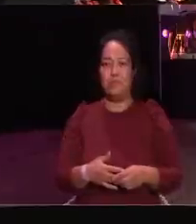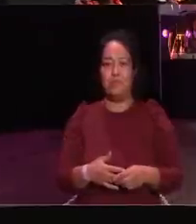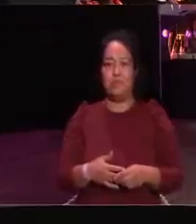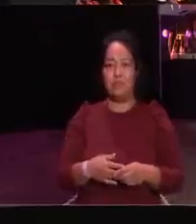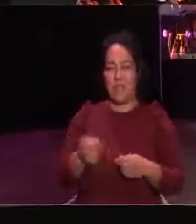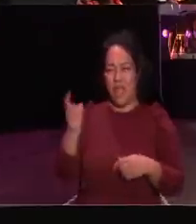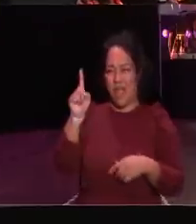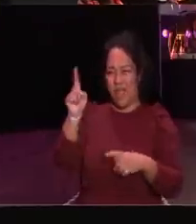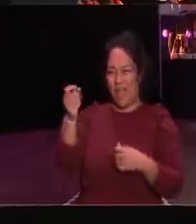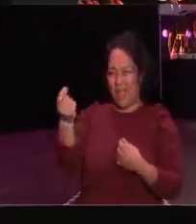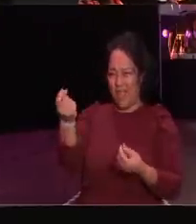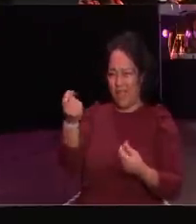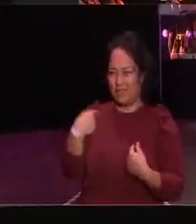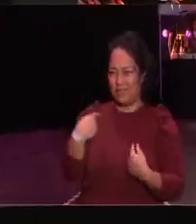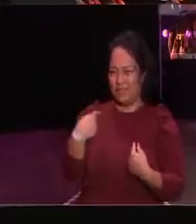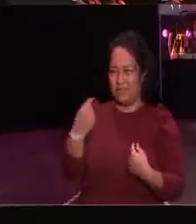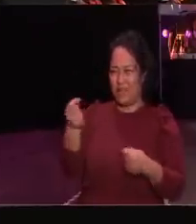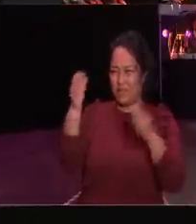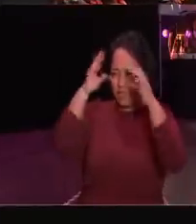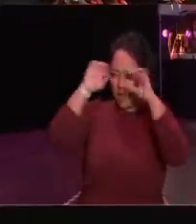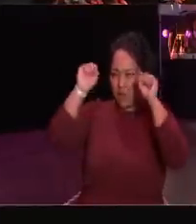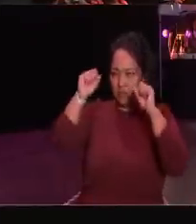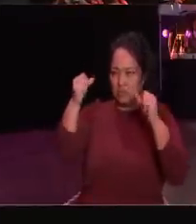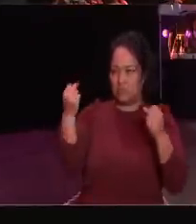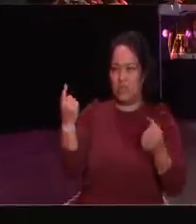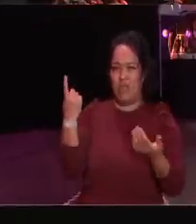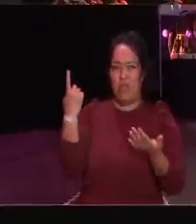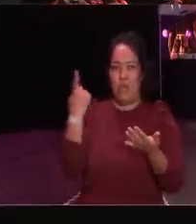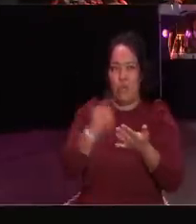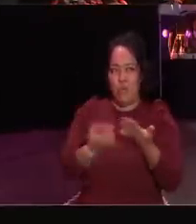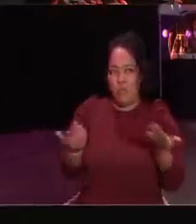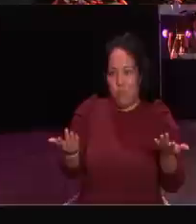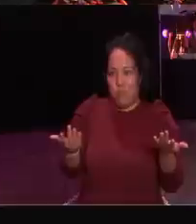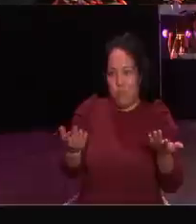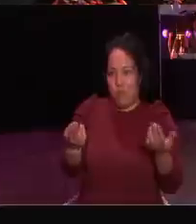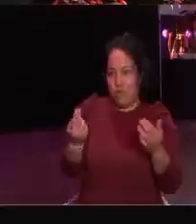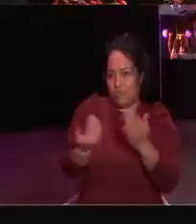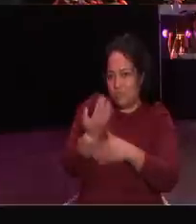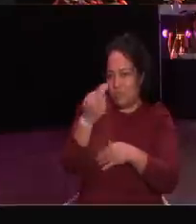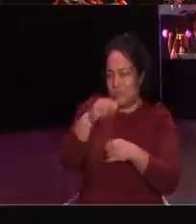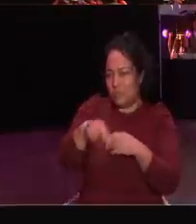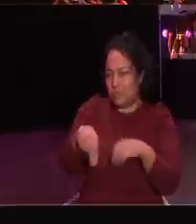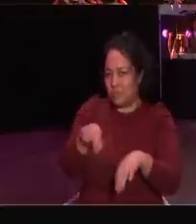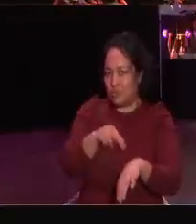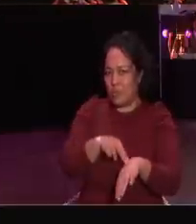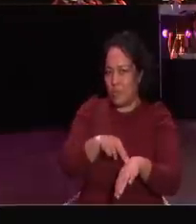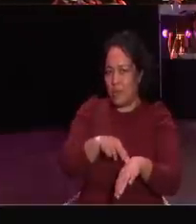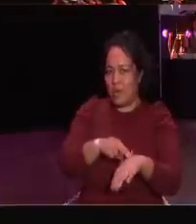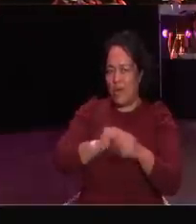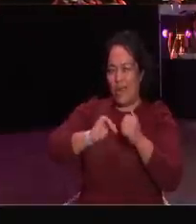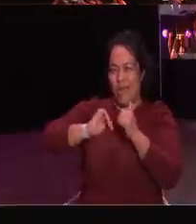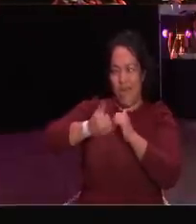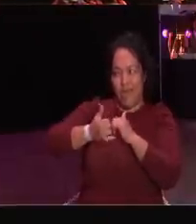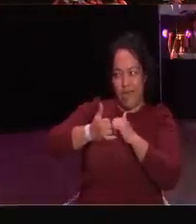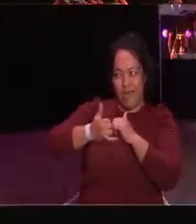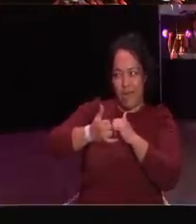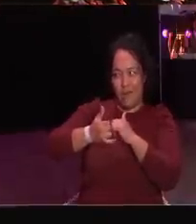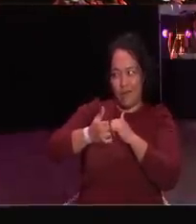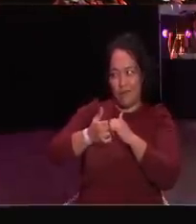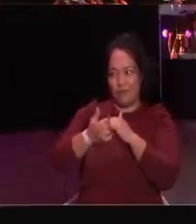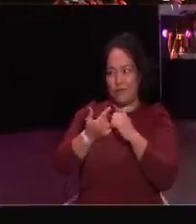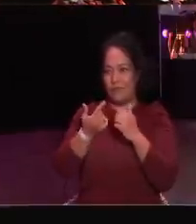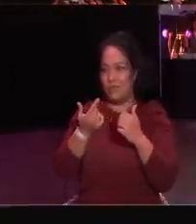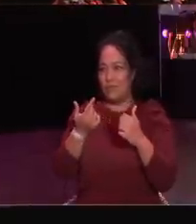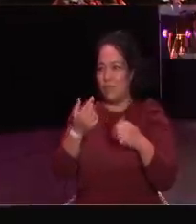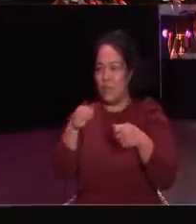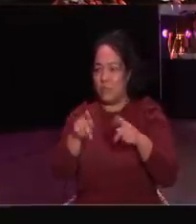me, president. ¿Cuál es la nueva normalidad? What is the new normal? ¿Cómo tiene que vivir la asamblea apostólica? How must the apostolic assembly live?